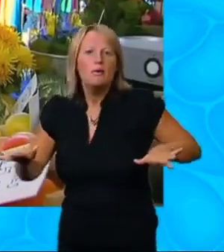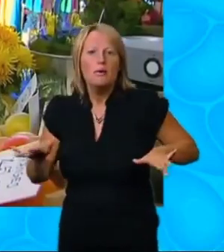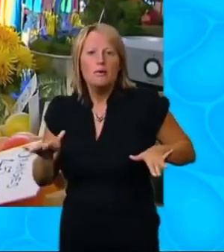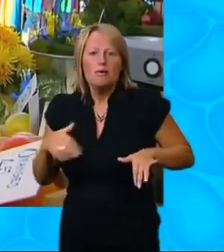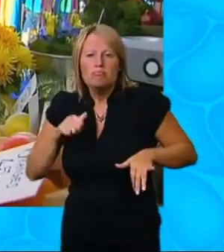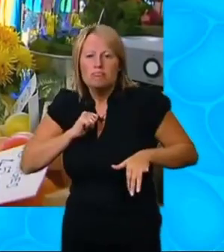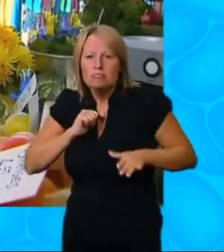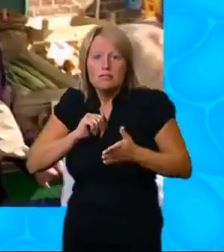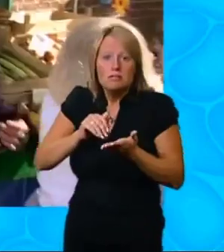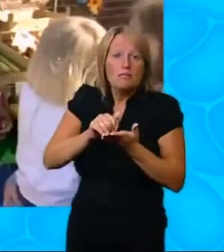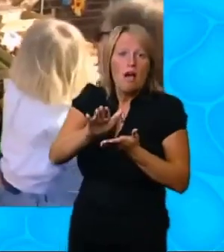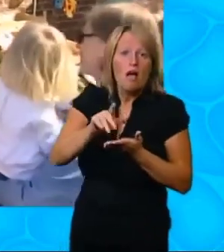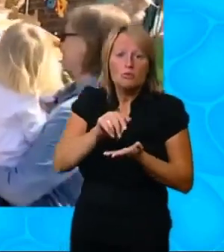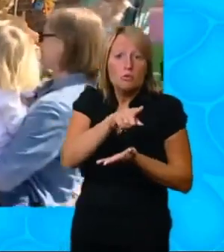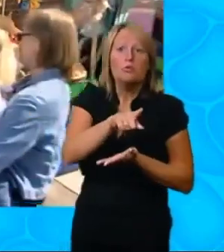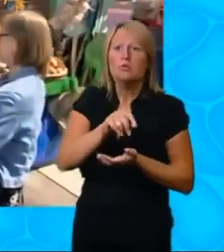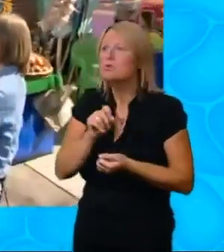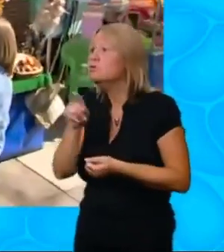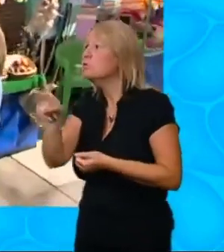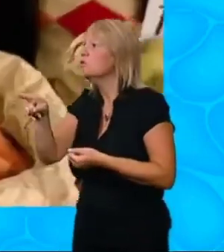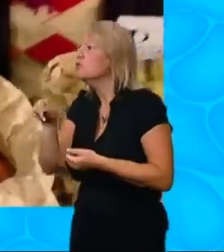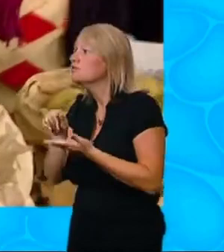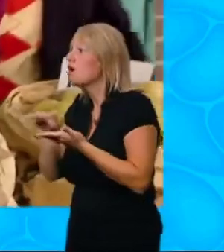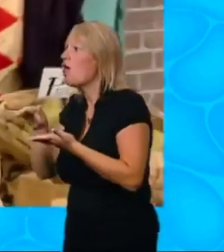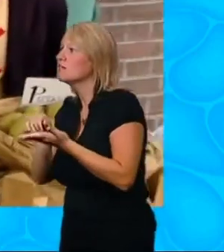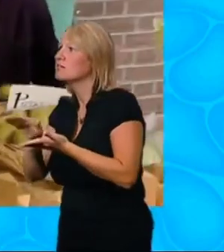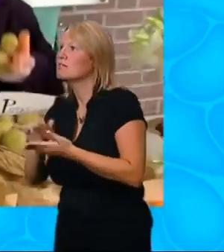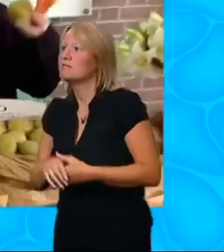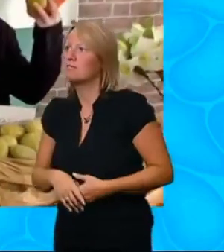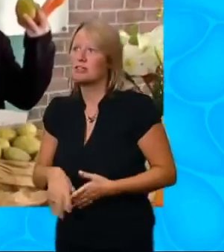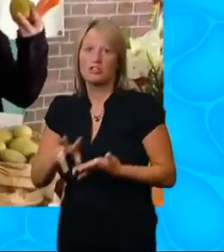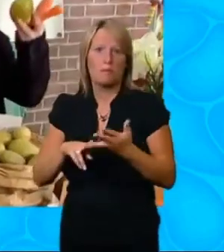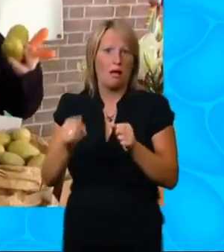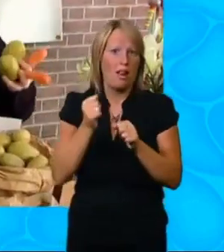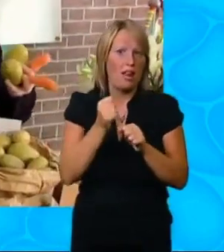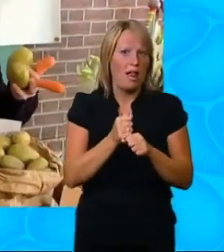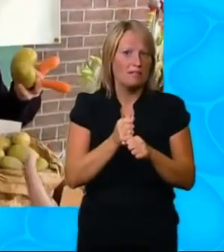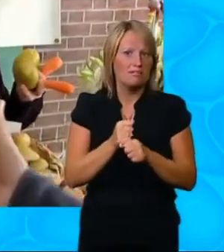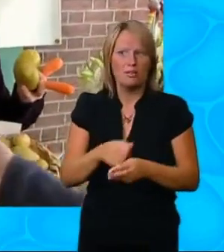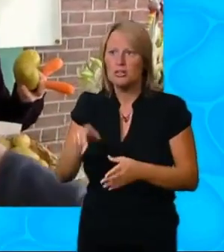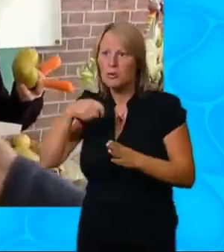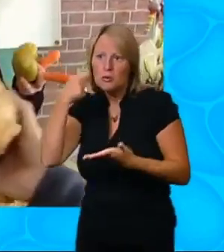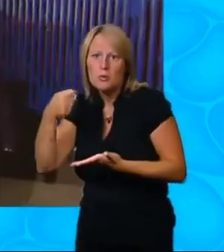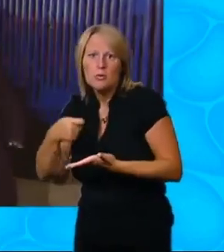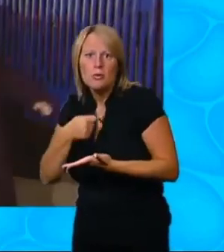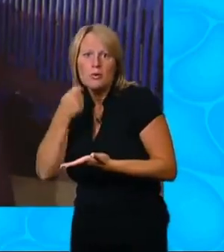is sell to you and you and you all of the veggies for a stew.